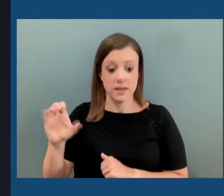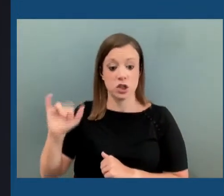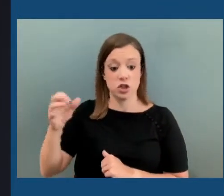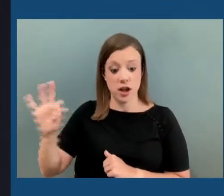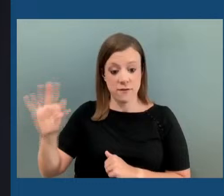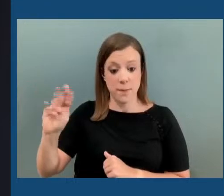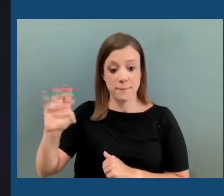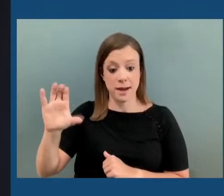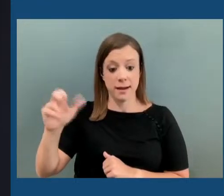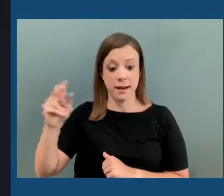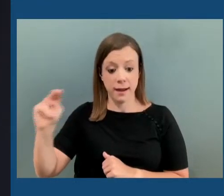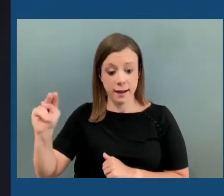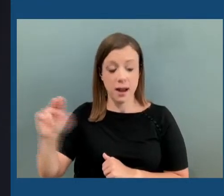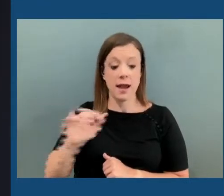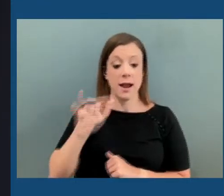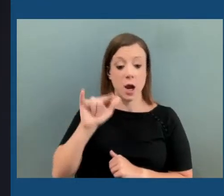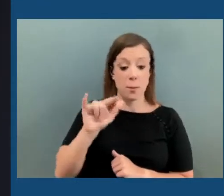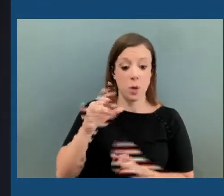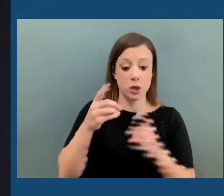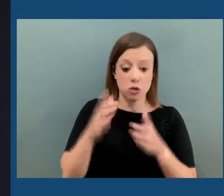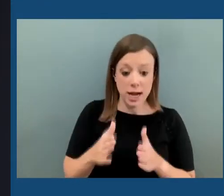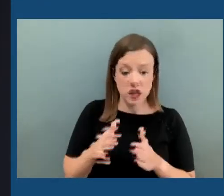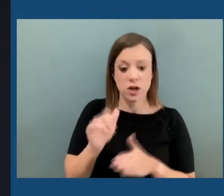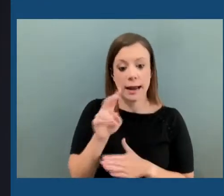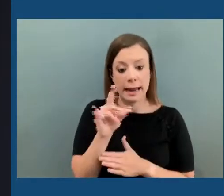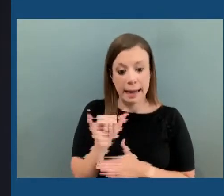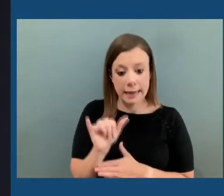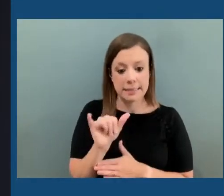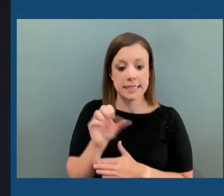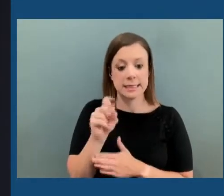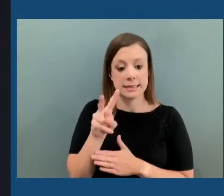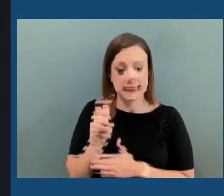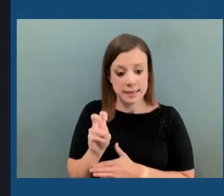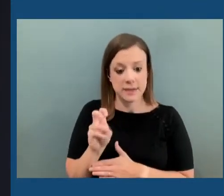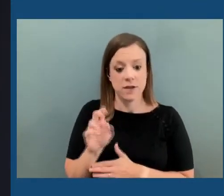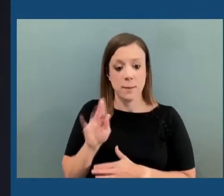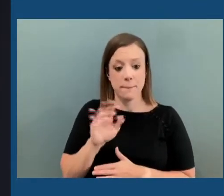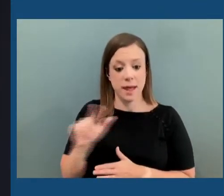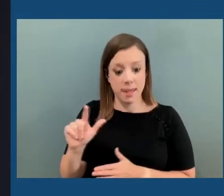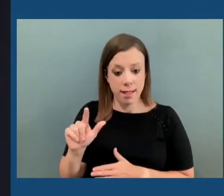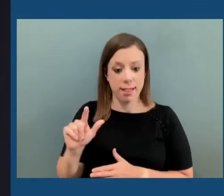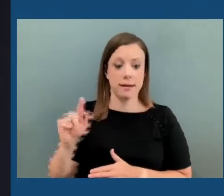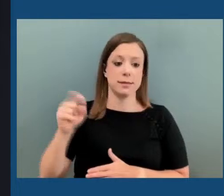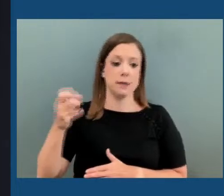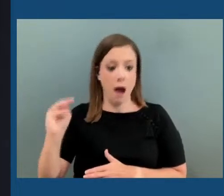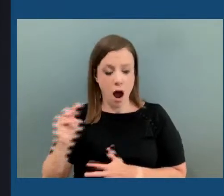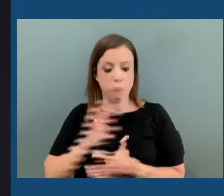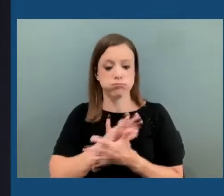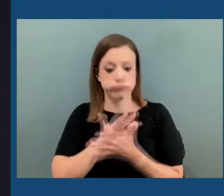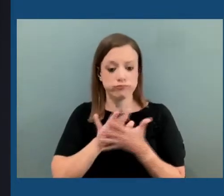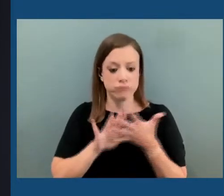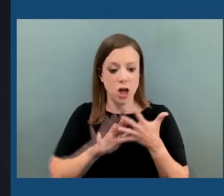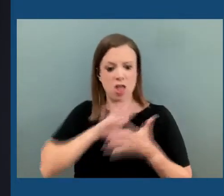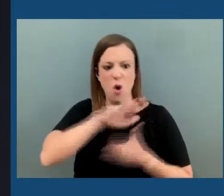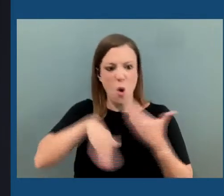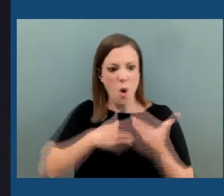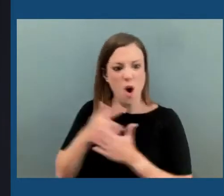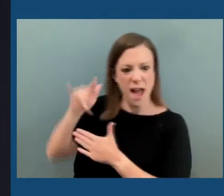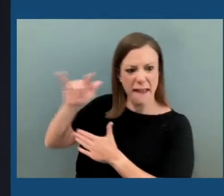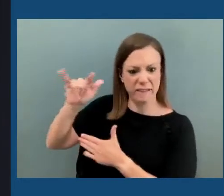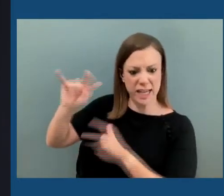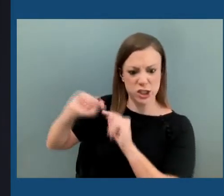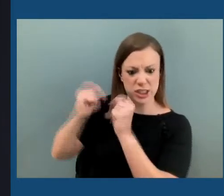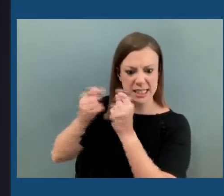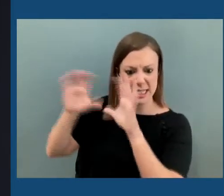Johnston, Tom Mann, the whole aviation team, our airport firefighters. They do such a wonderful job. This airport is